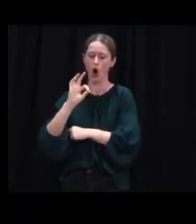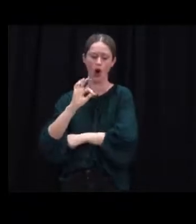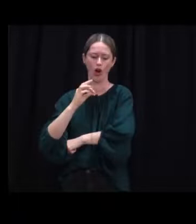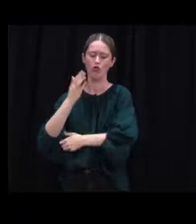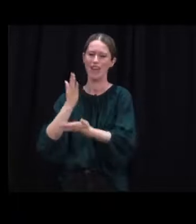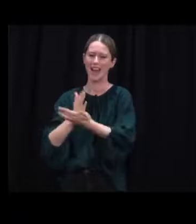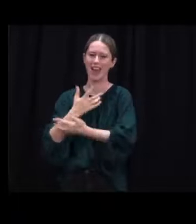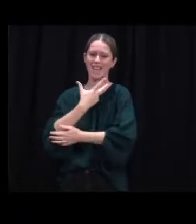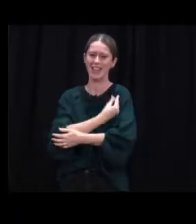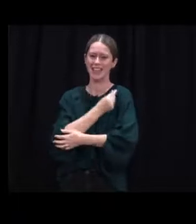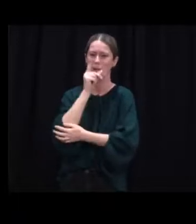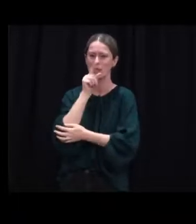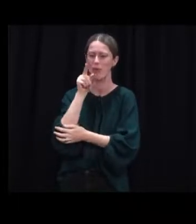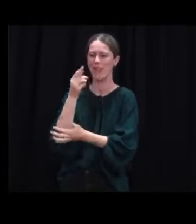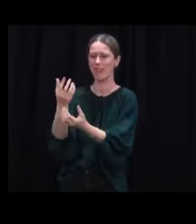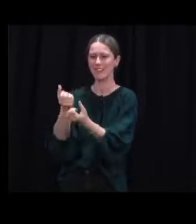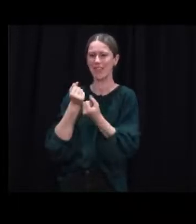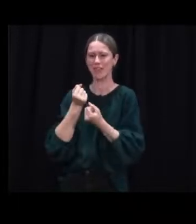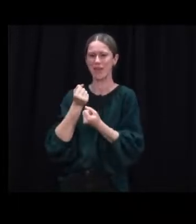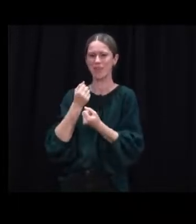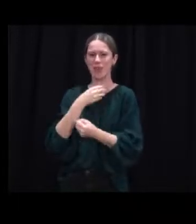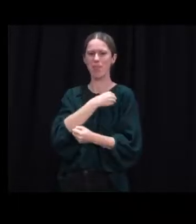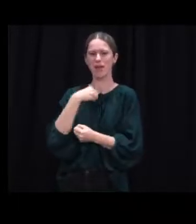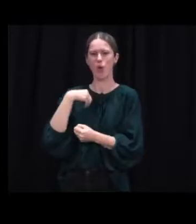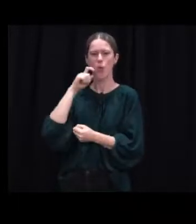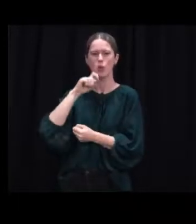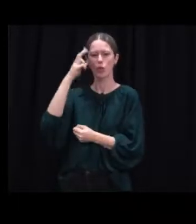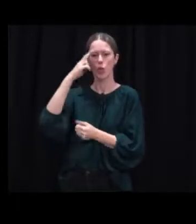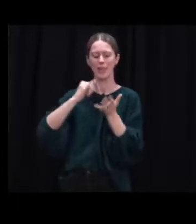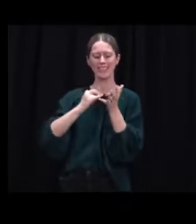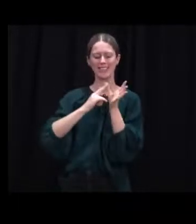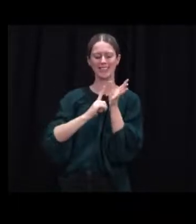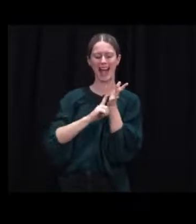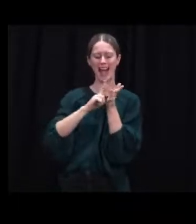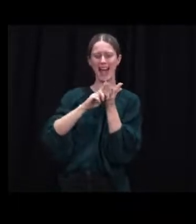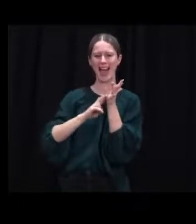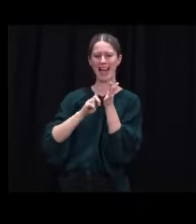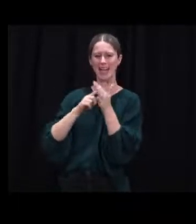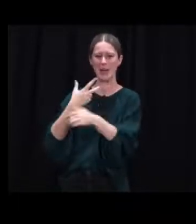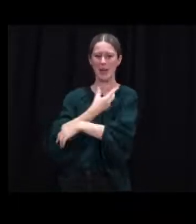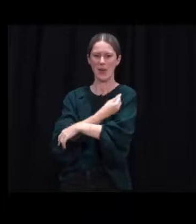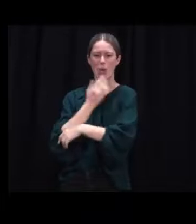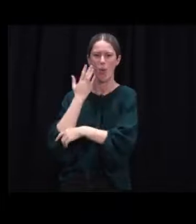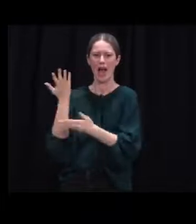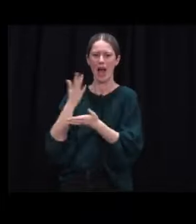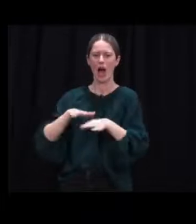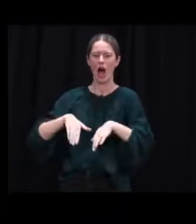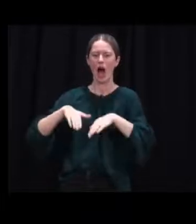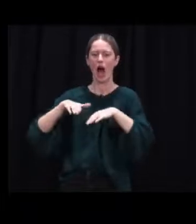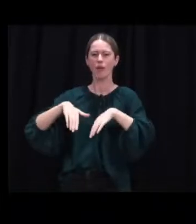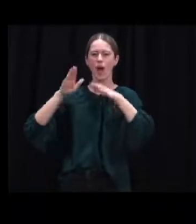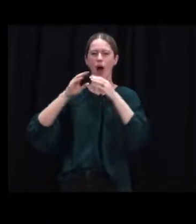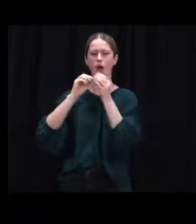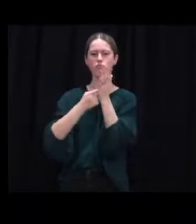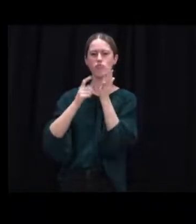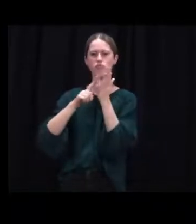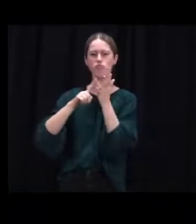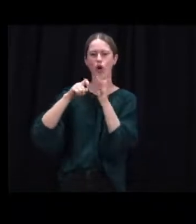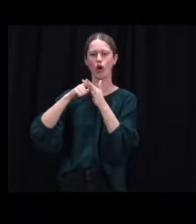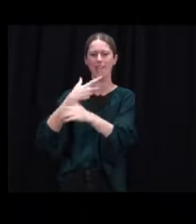on the incident around the possibility of some people receiving saline instead of the Pfizer